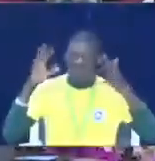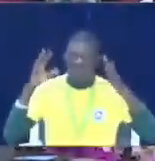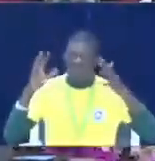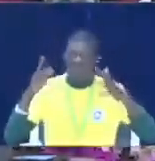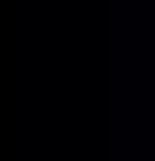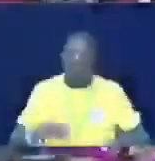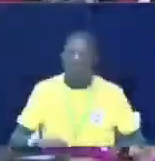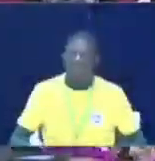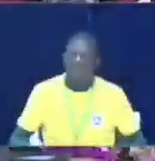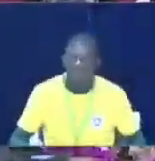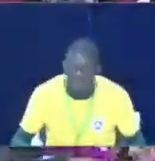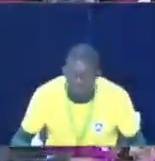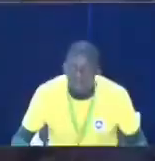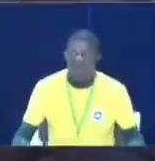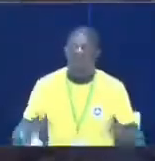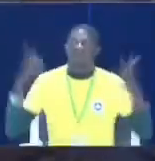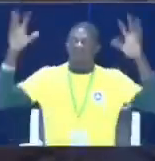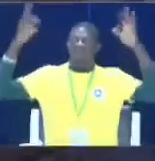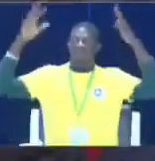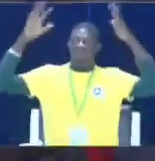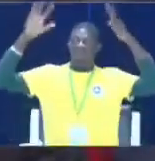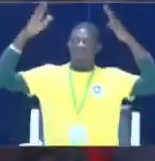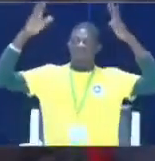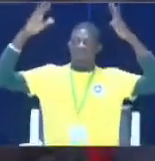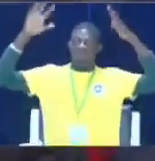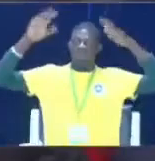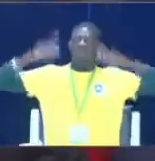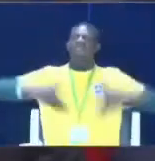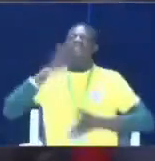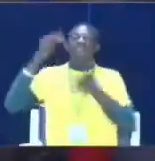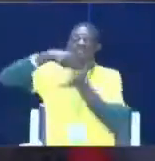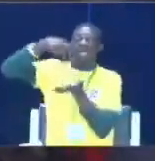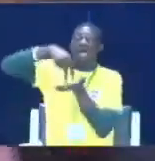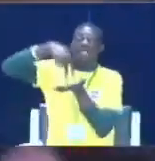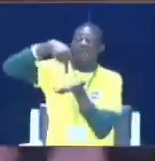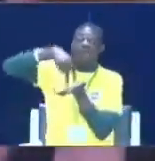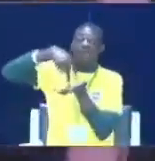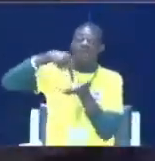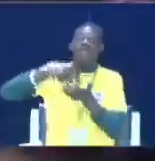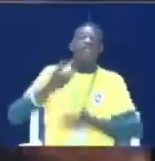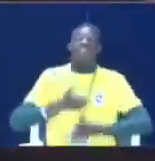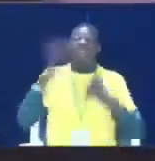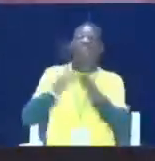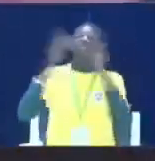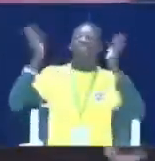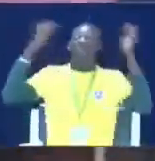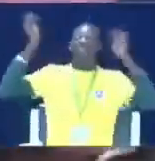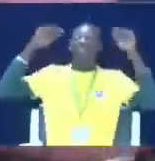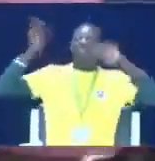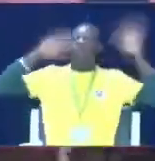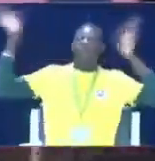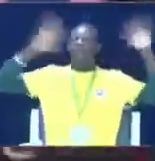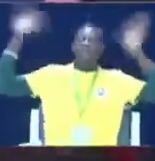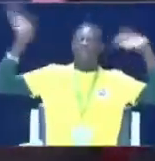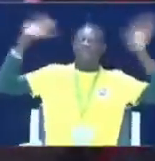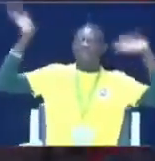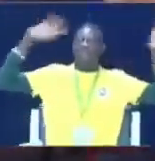I think if you're celebrating Jesus, you can do better. Somebody rise up on your feet and celebrate Jesus.